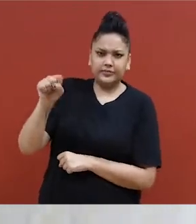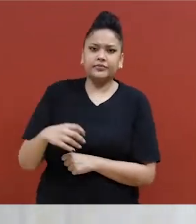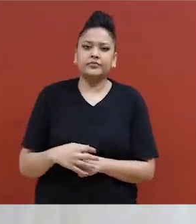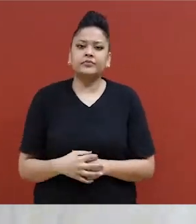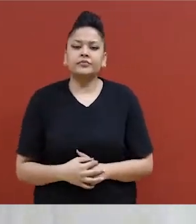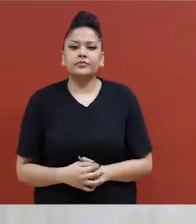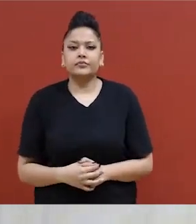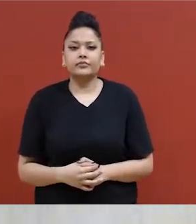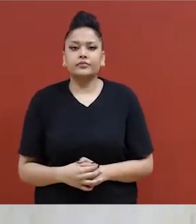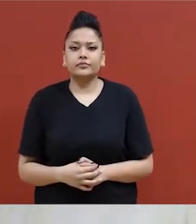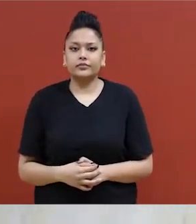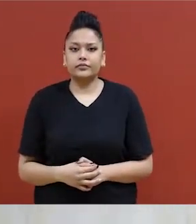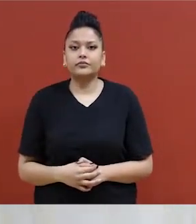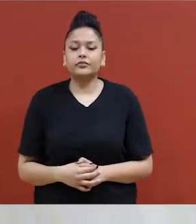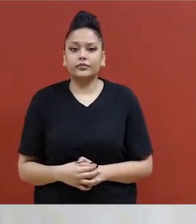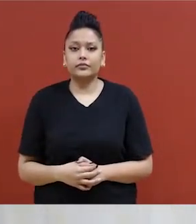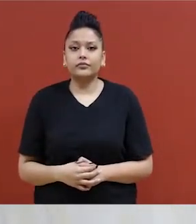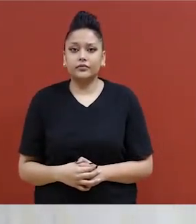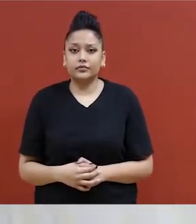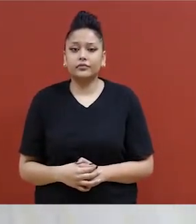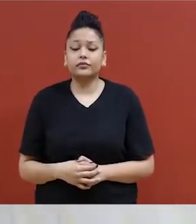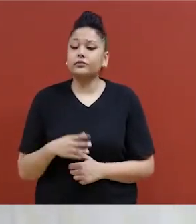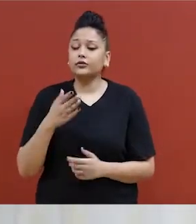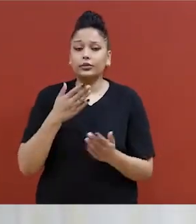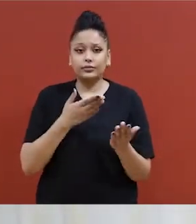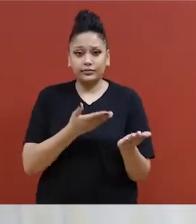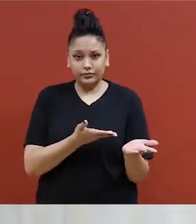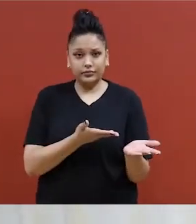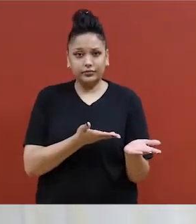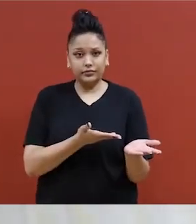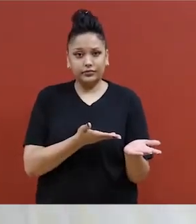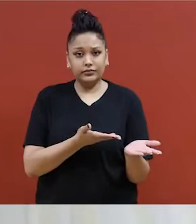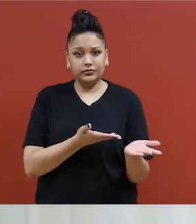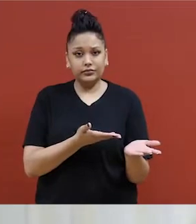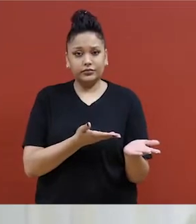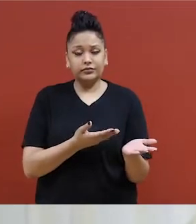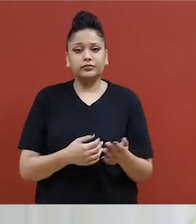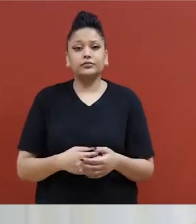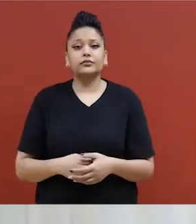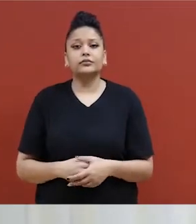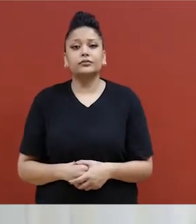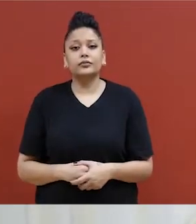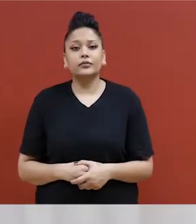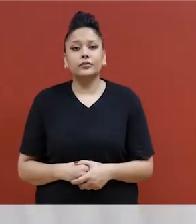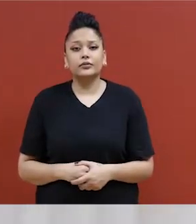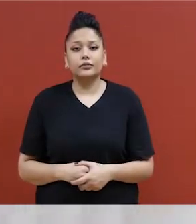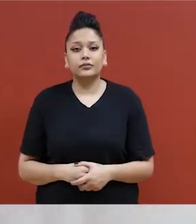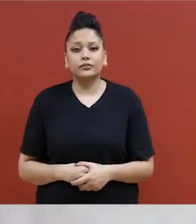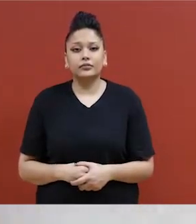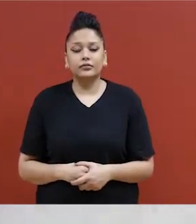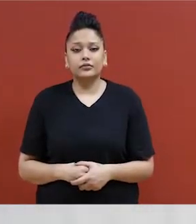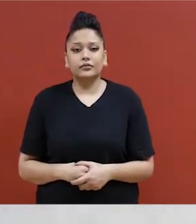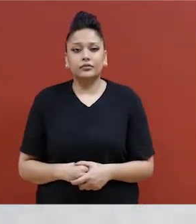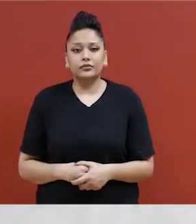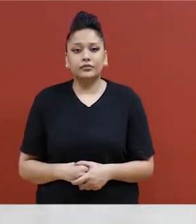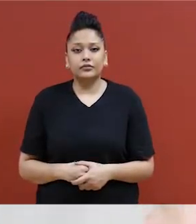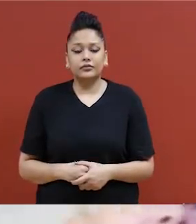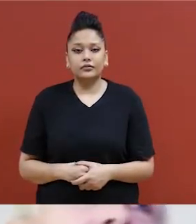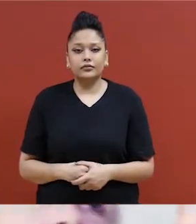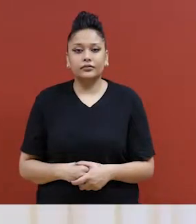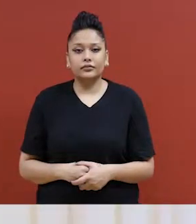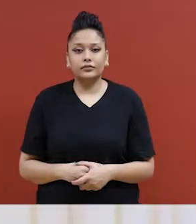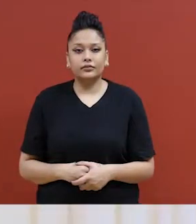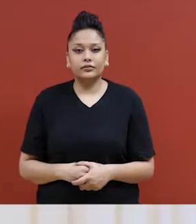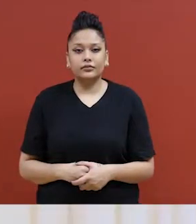possibility. Opening up my hand using the pads of my fingers, starting down at my hip,